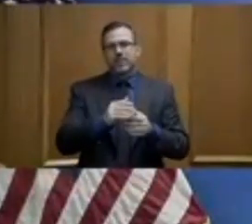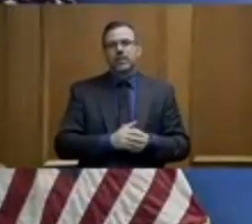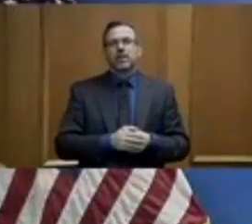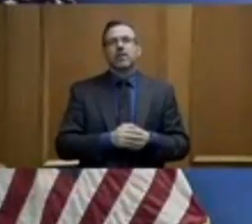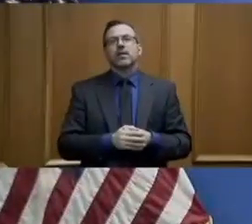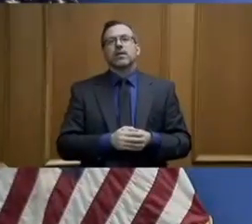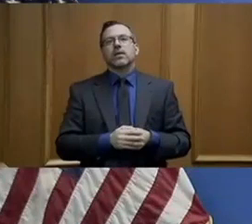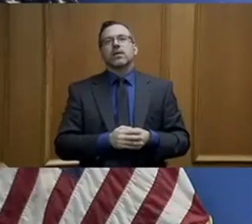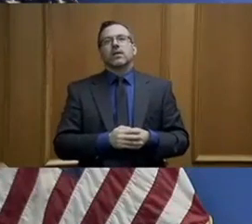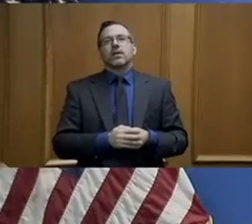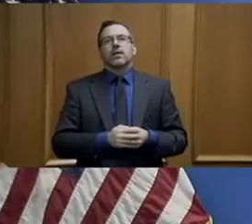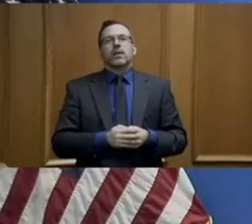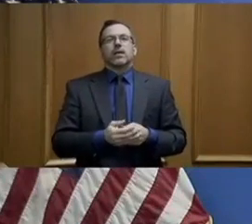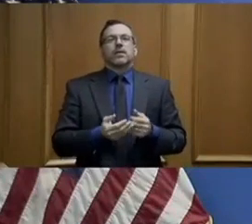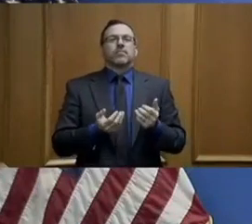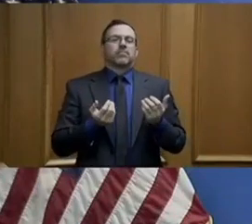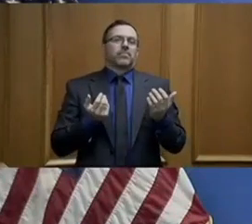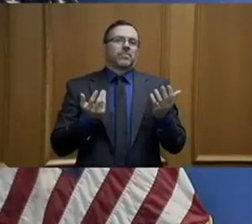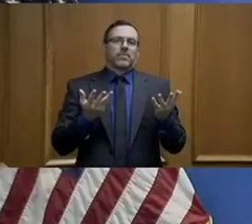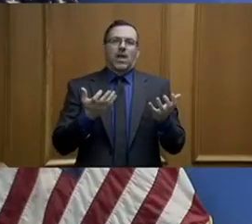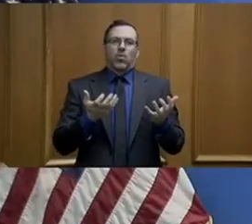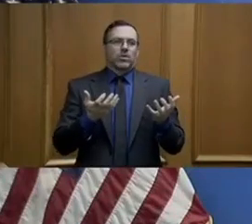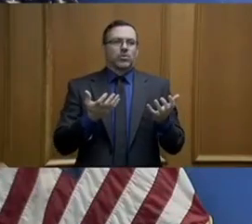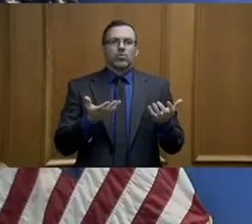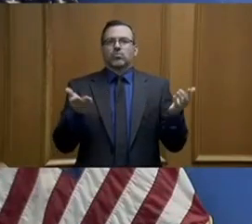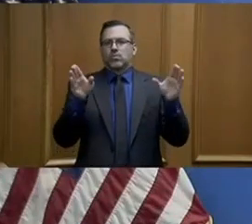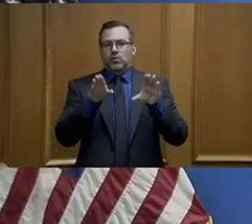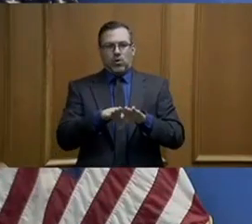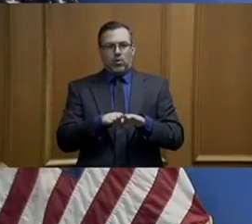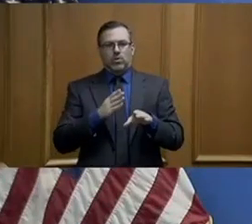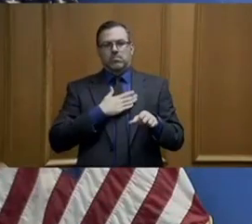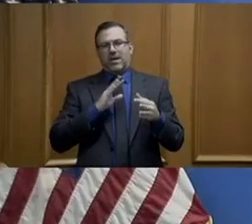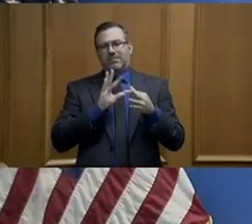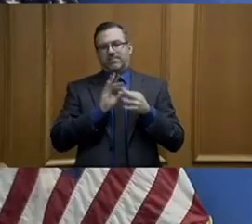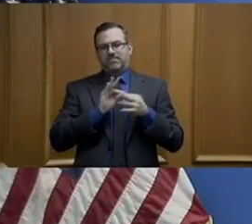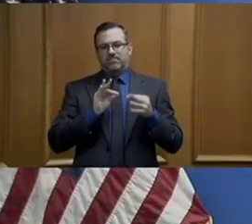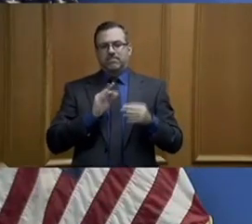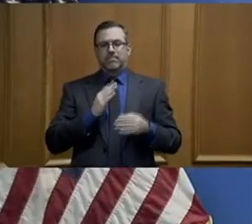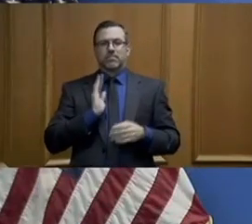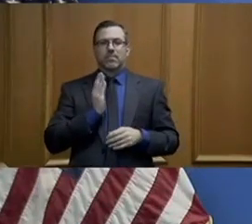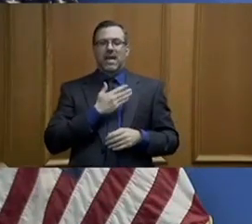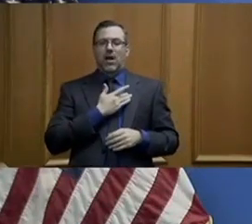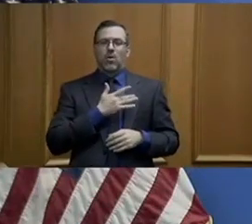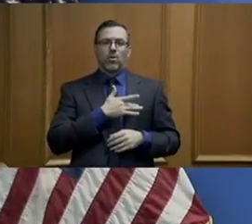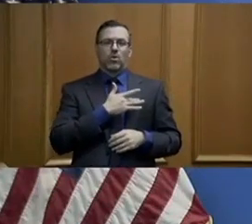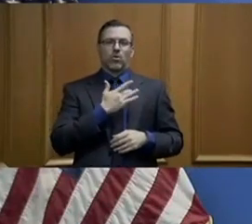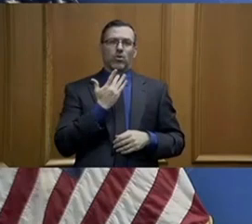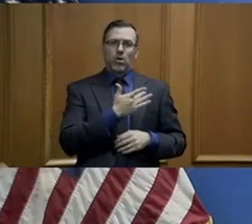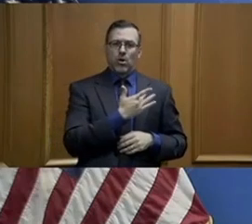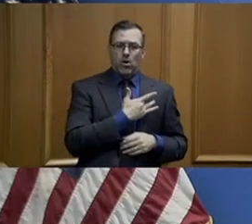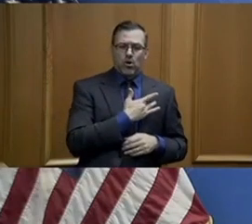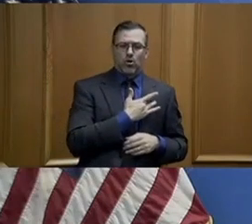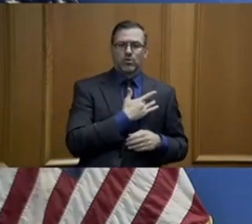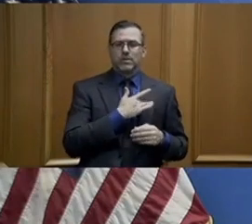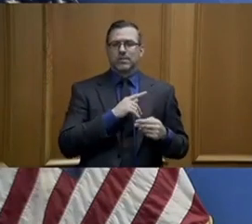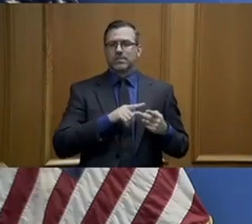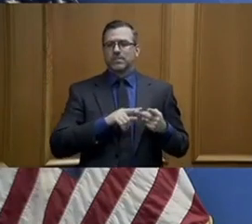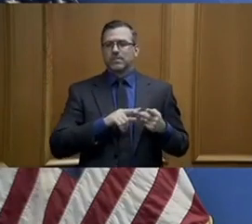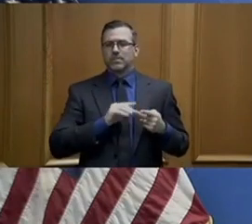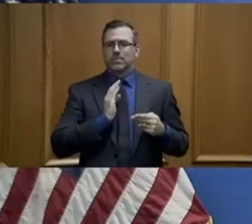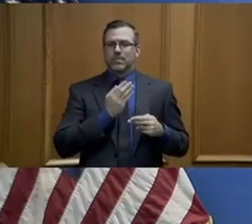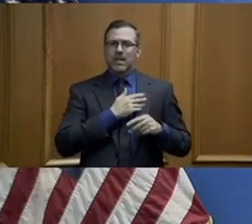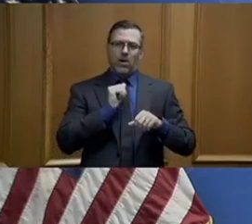again with the same way that I opened them, with our hearts and our efforts and our work